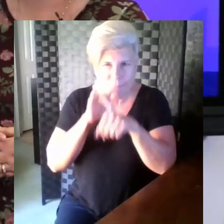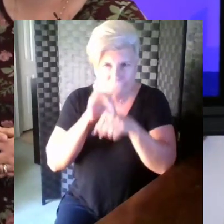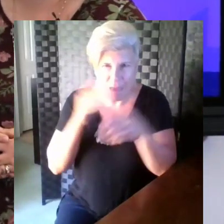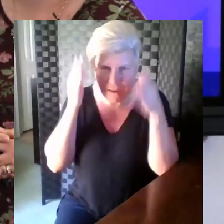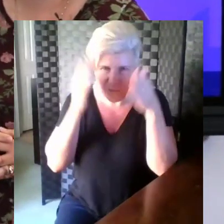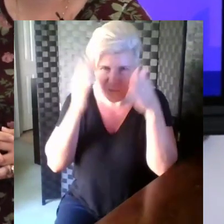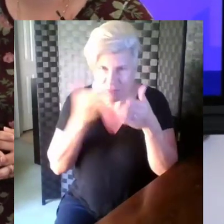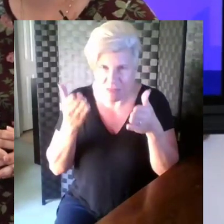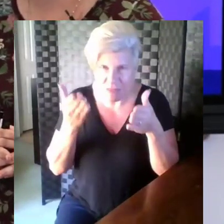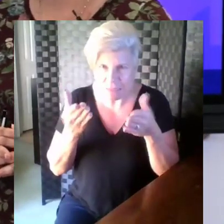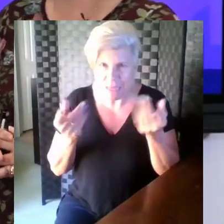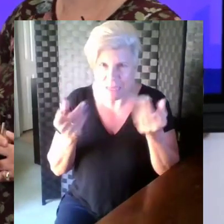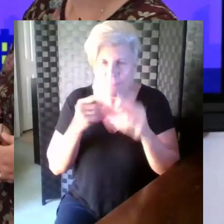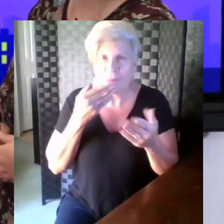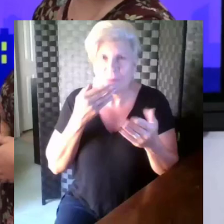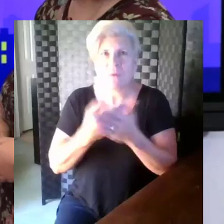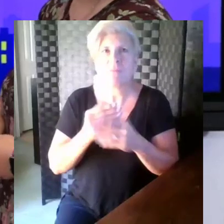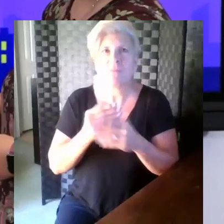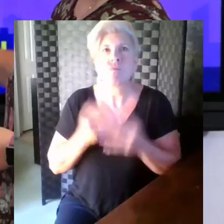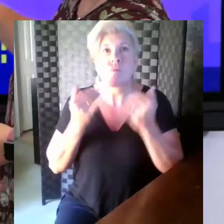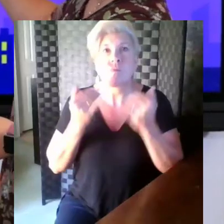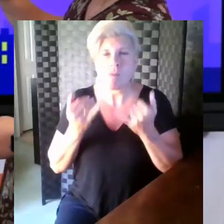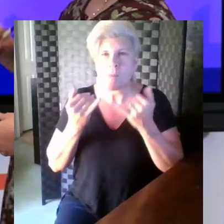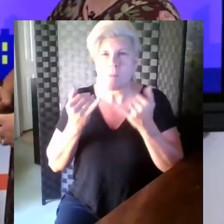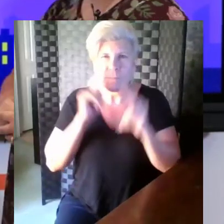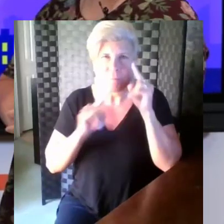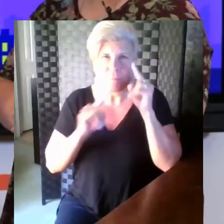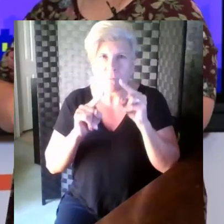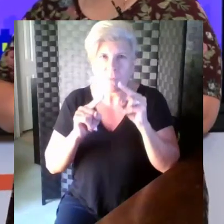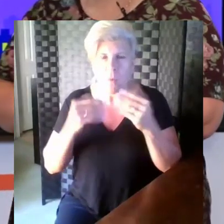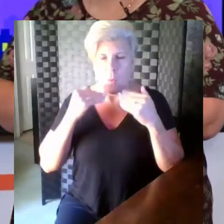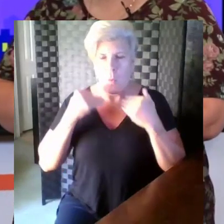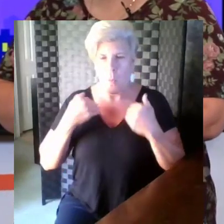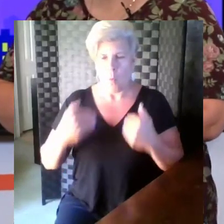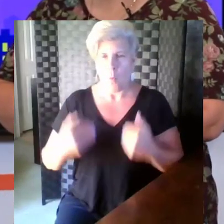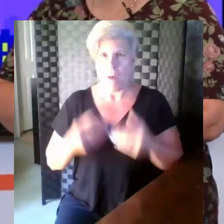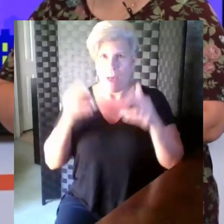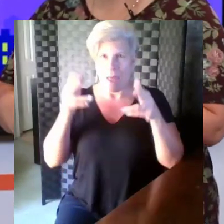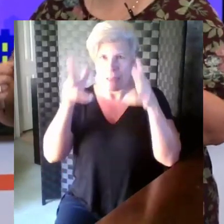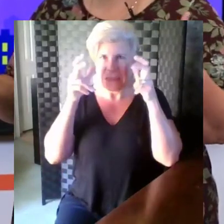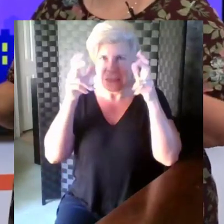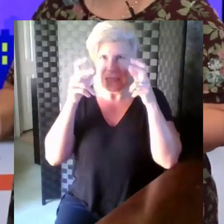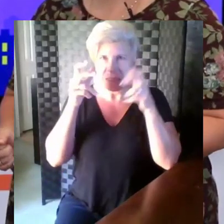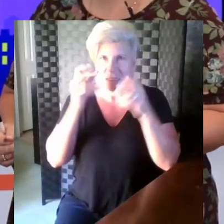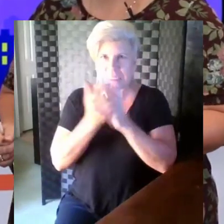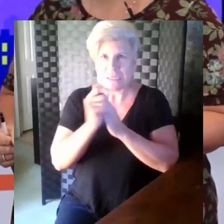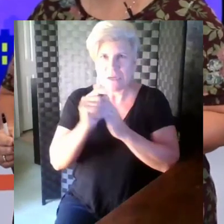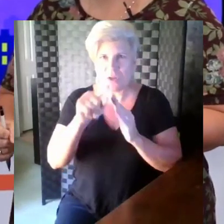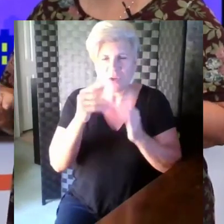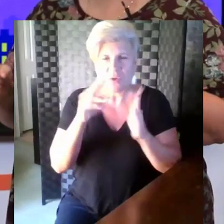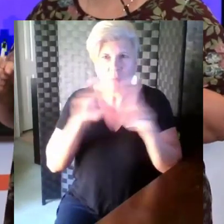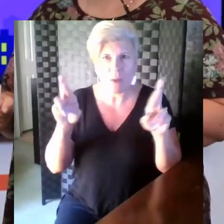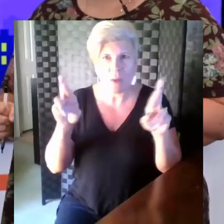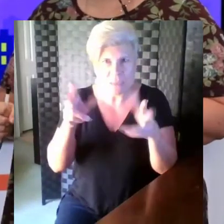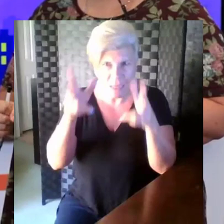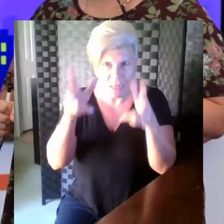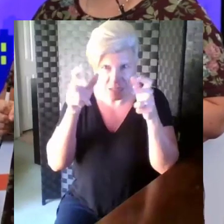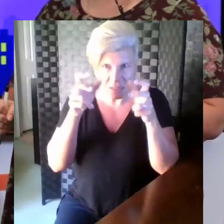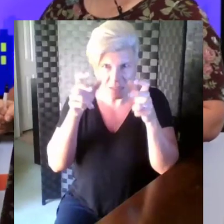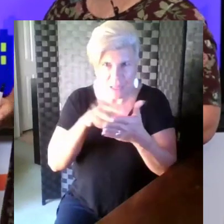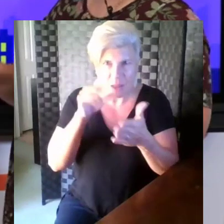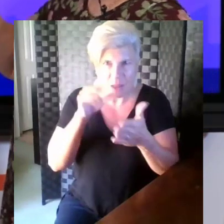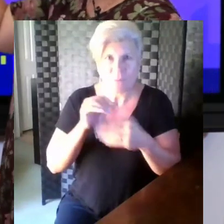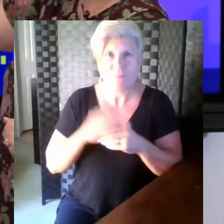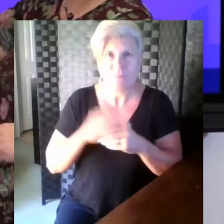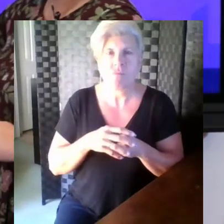focused on things that are going well, now let's think about those whole body listening skills so that you are ready to listen and ready to